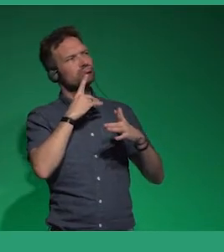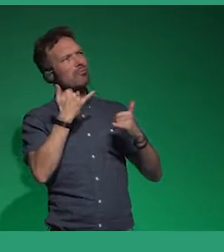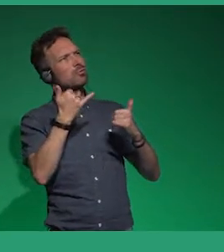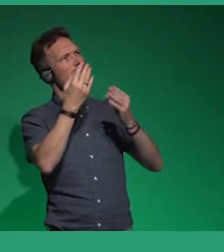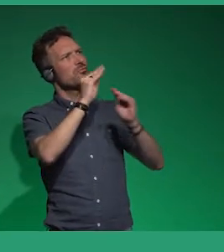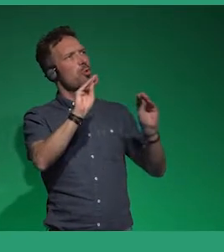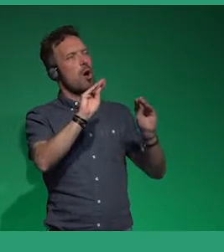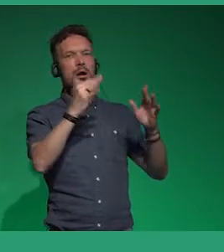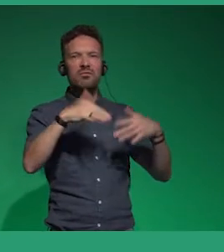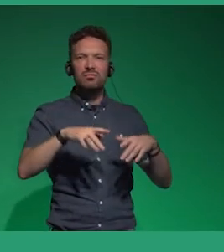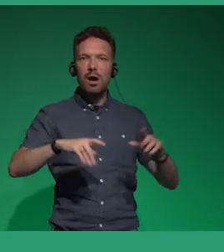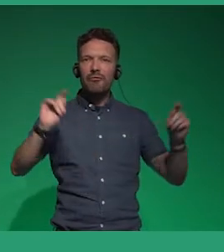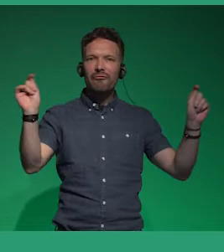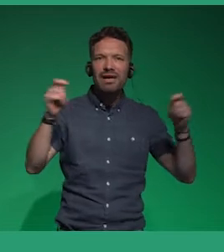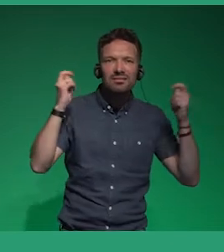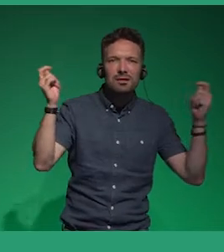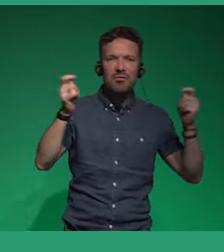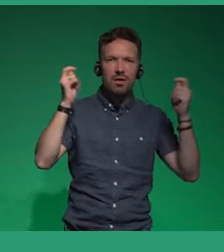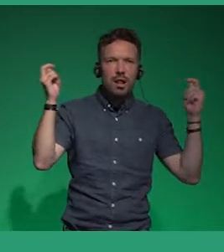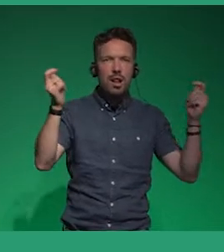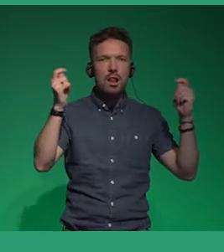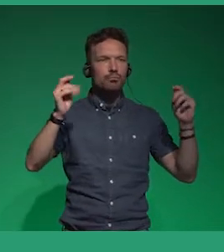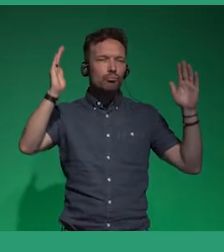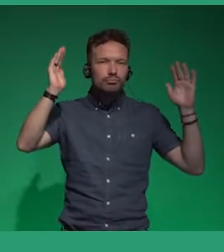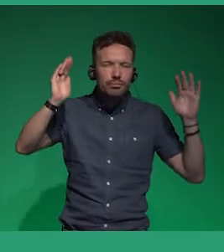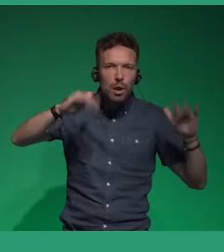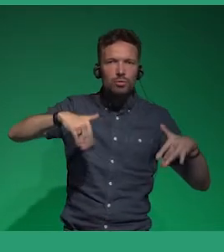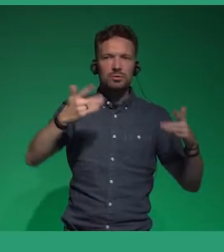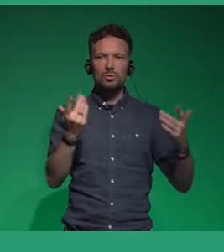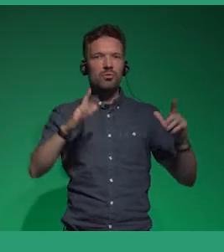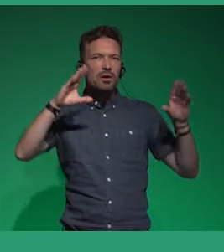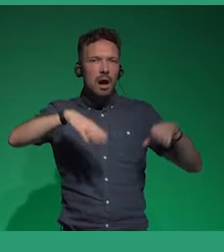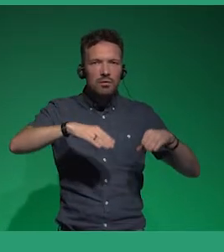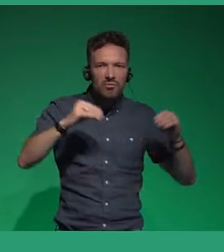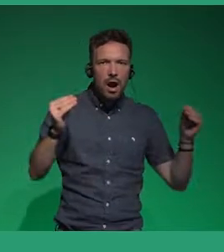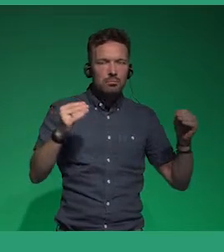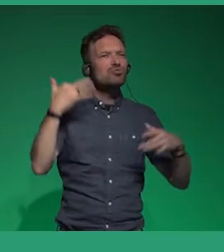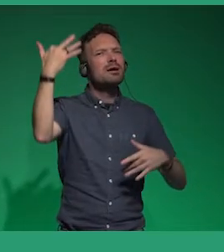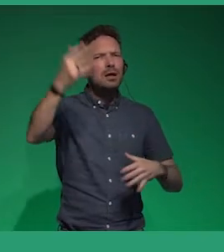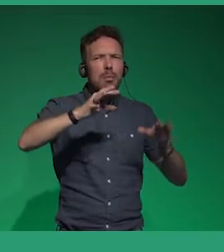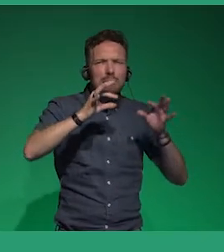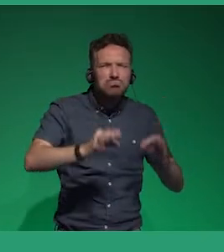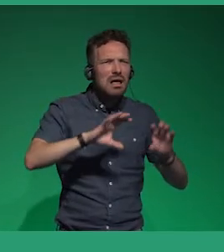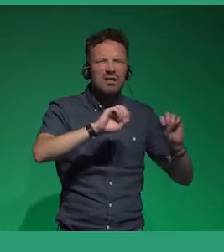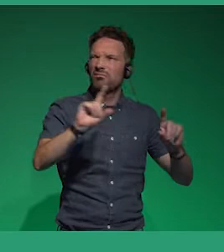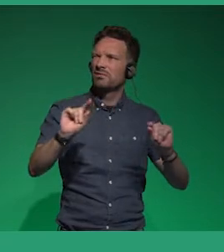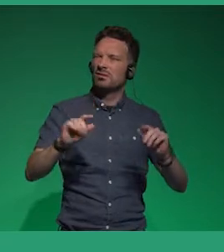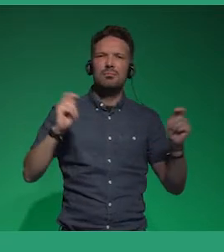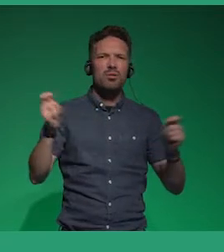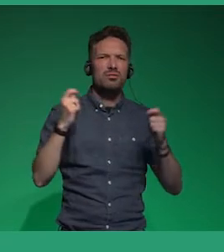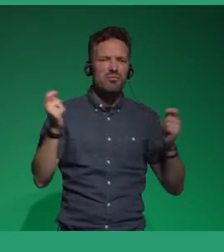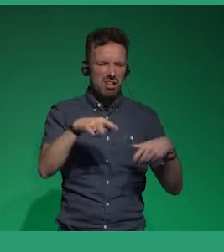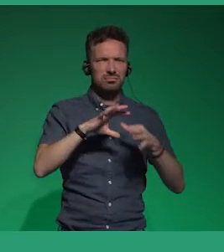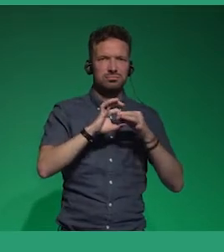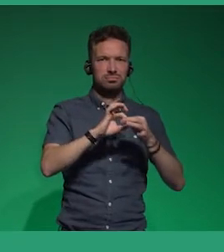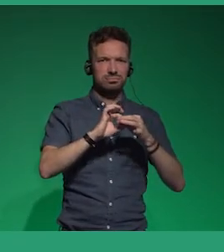this and tell us a little bit more about their approach. And then in sequence to this